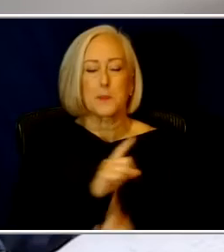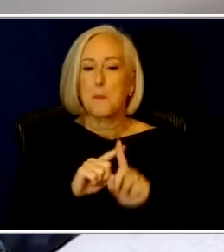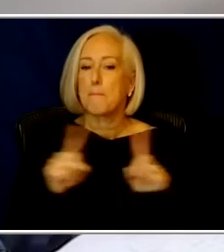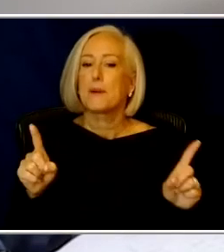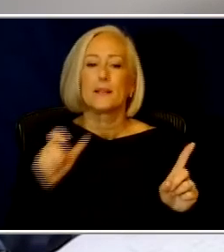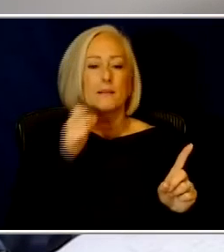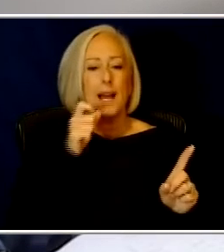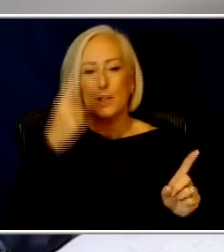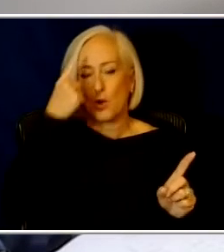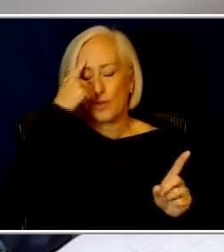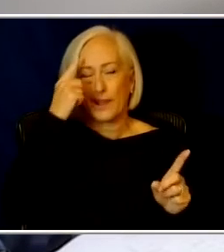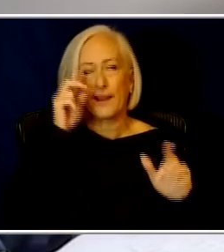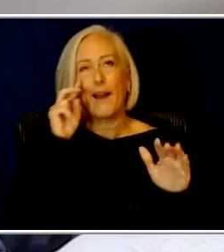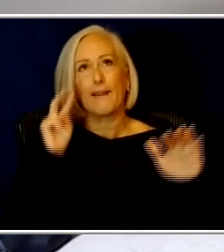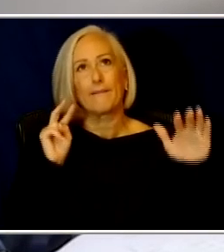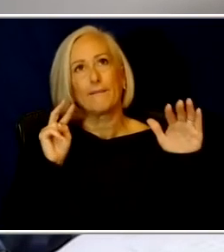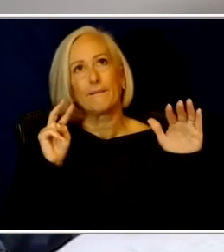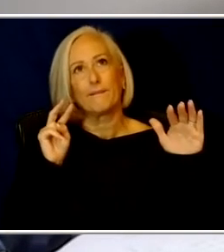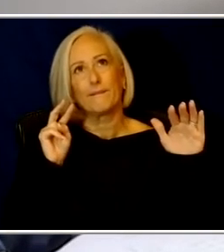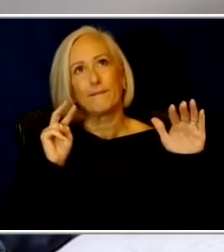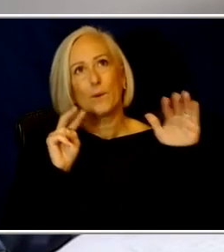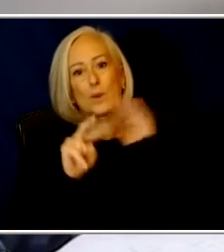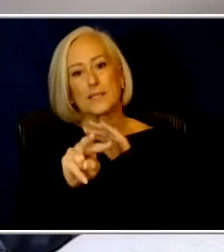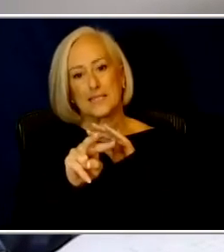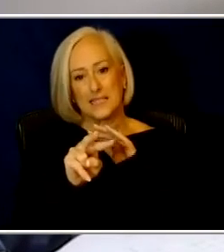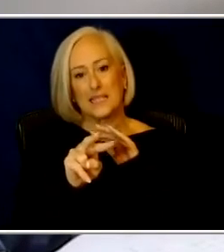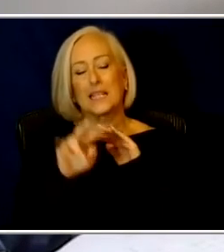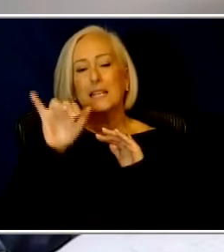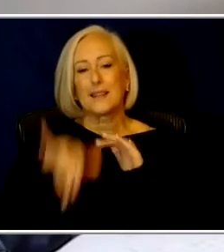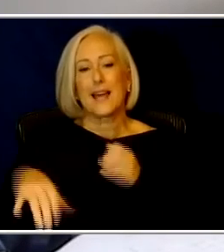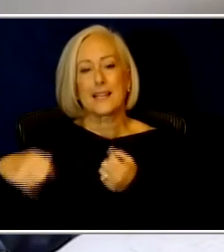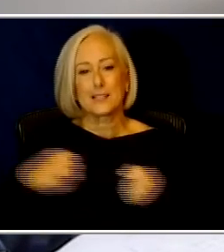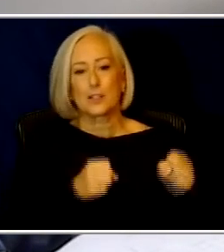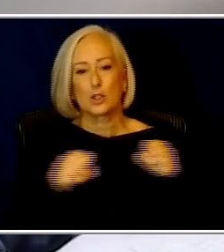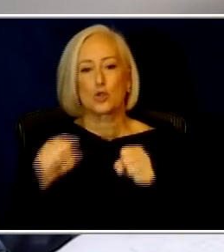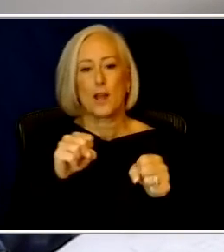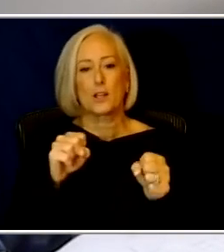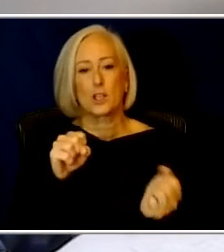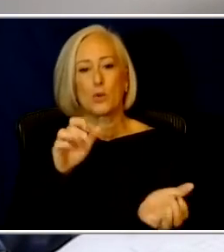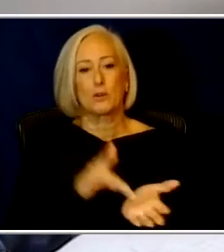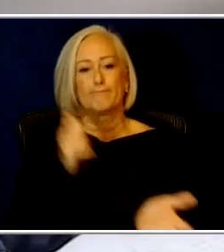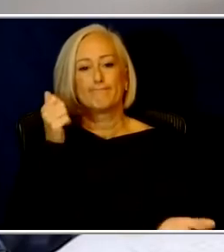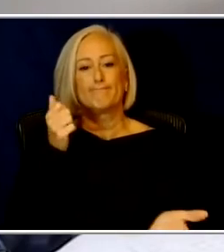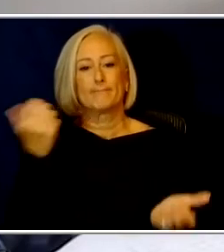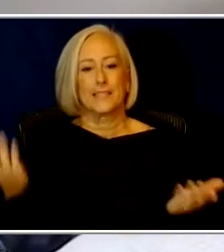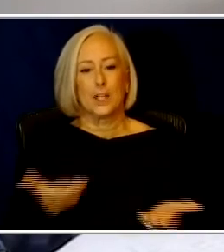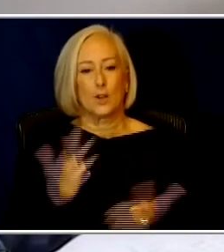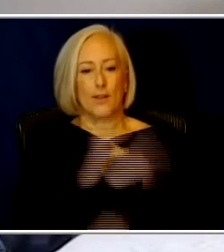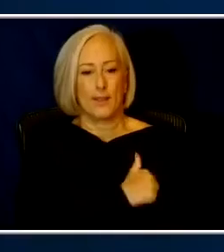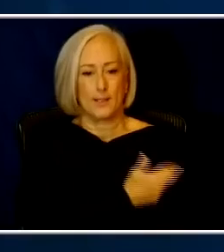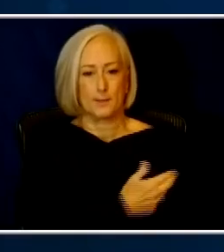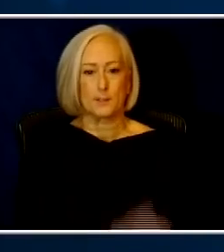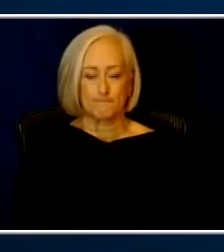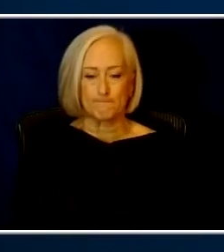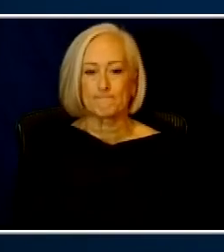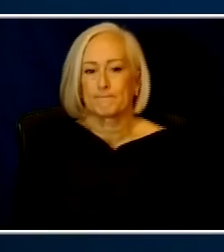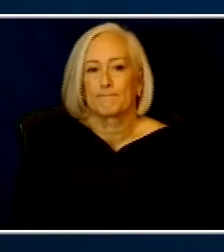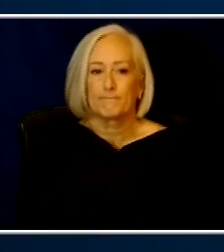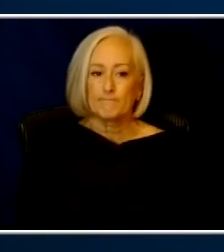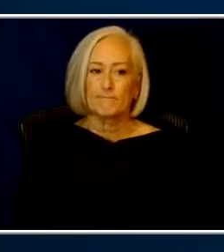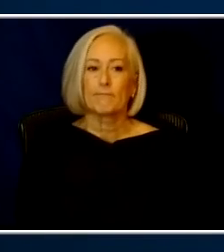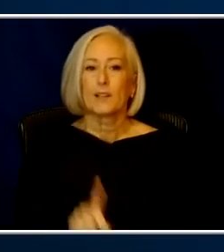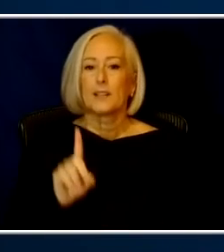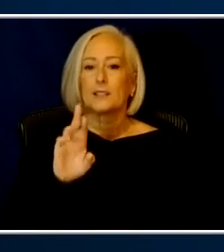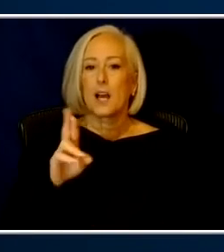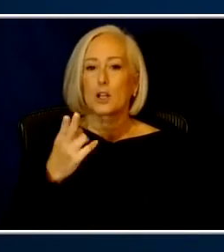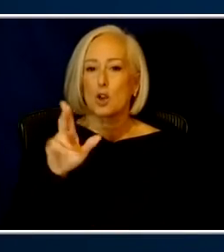I foresee that being a strategy that we would utilize in our hospital. And Dr. Harris, I'm guessing the same thing at